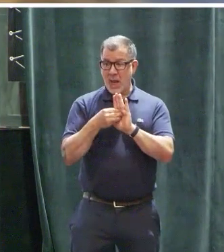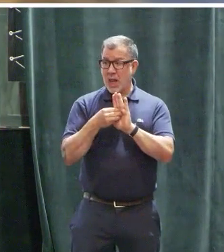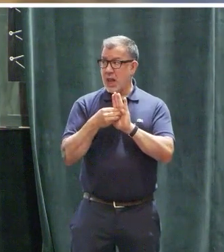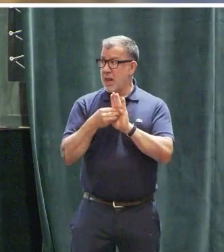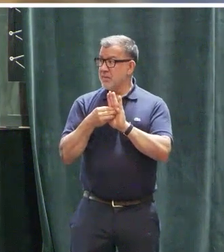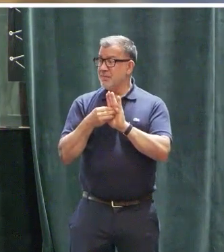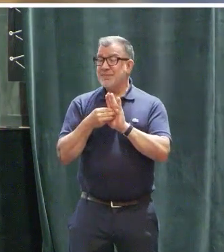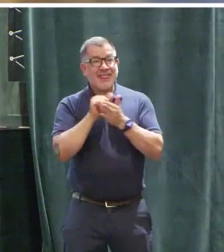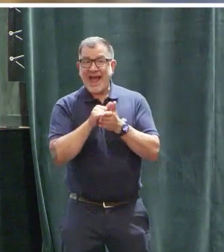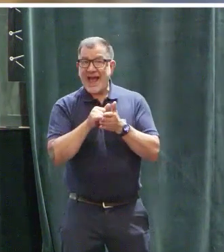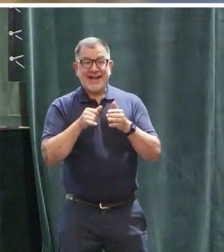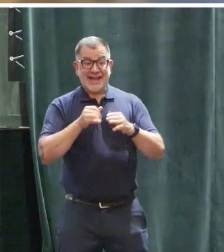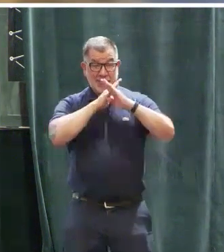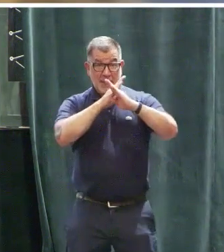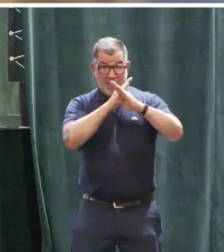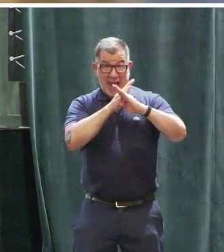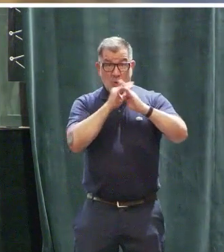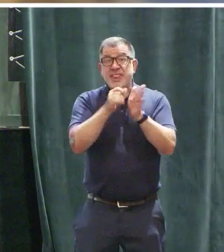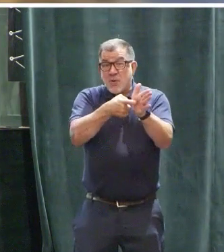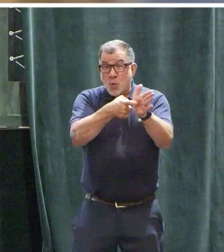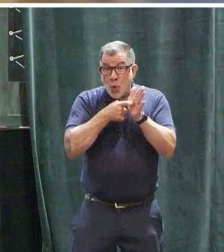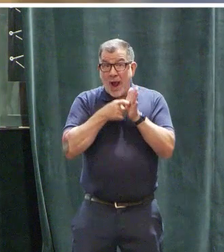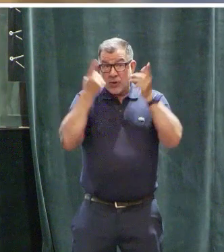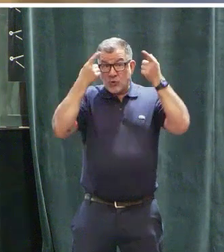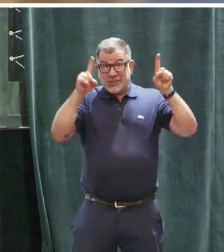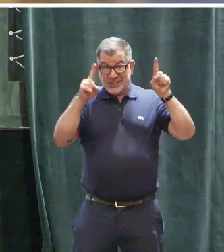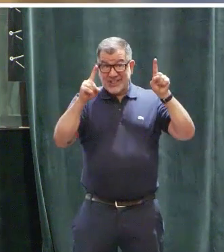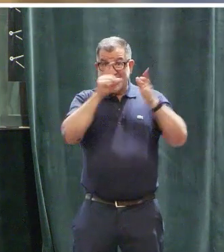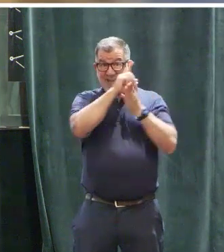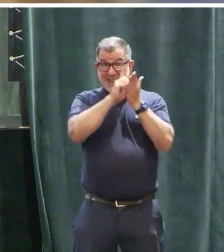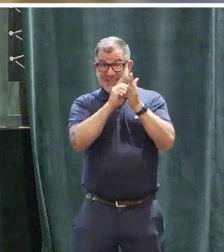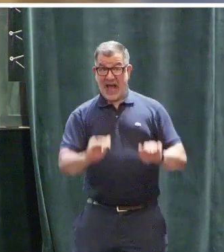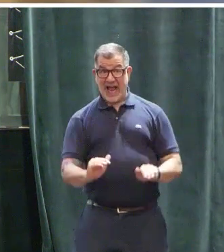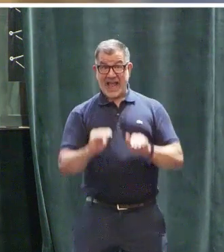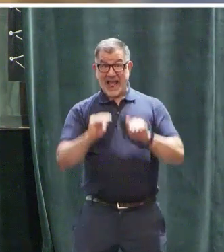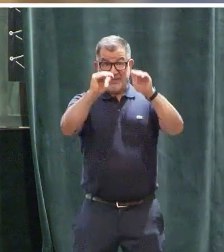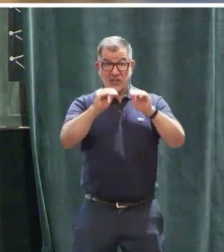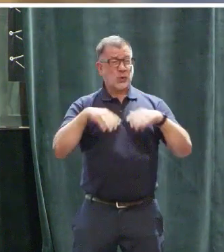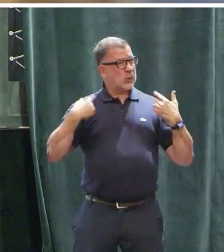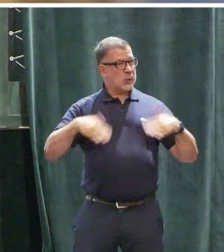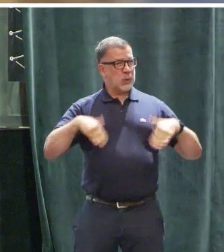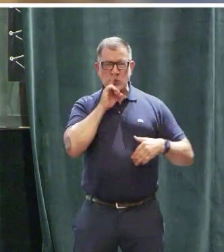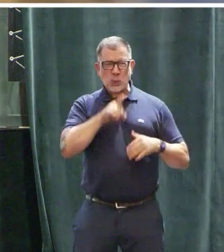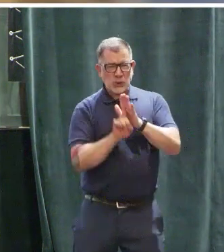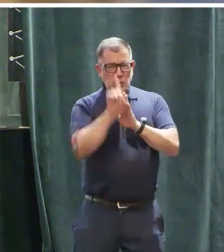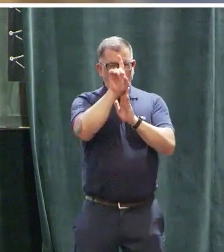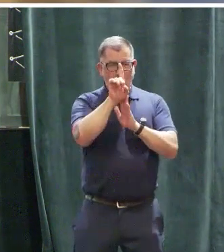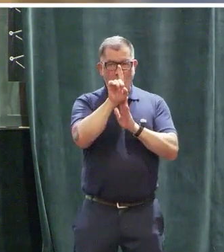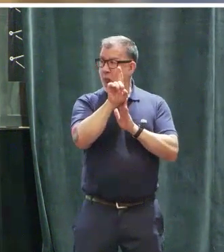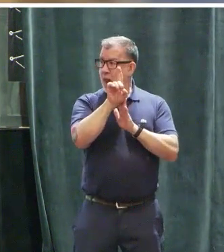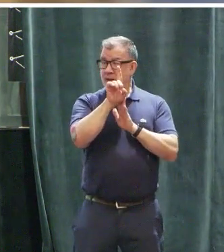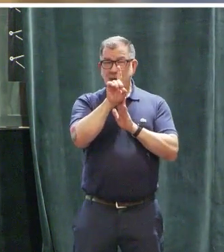the barrier that was required to achieve the design flood elevation was quite tall and was